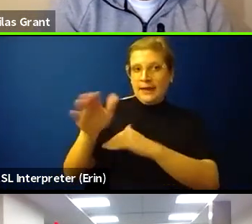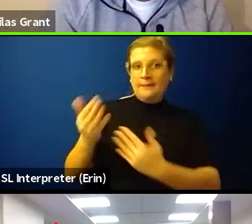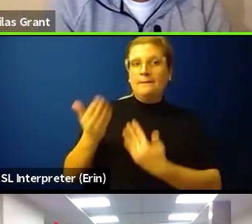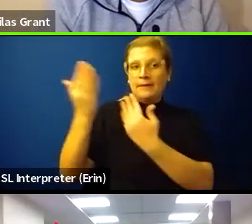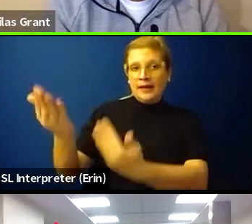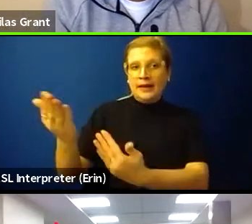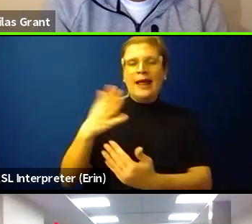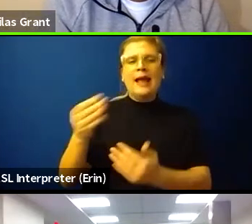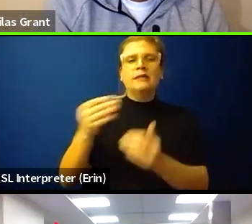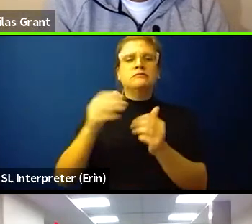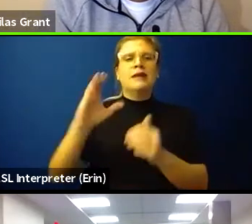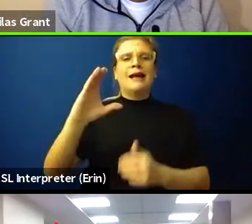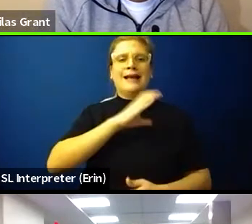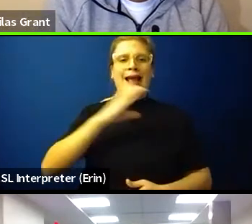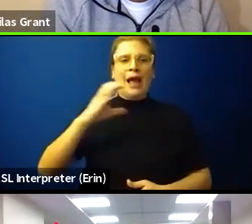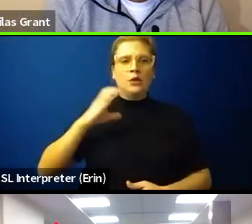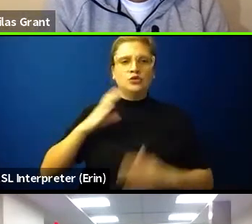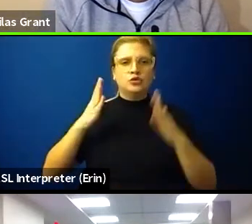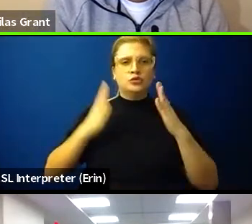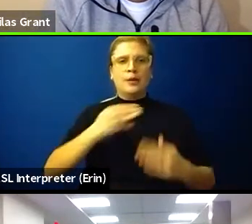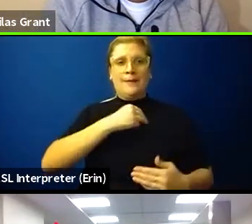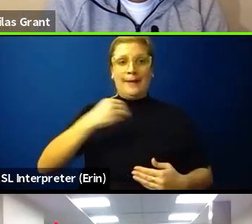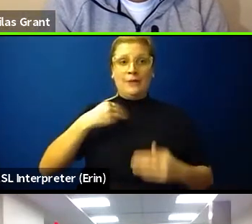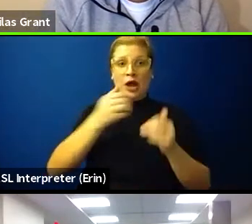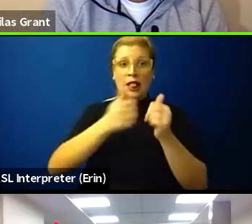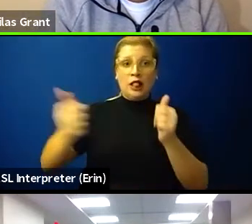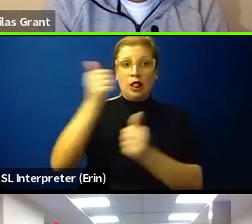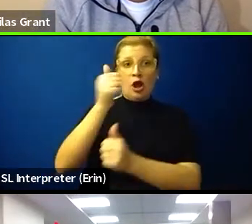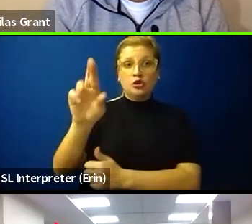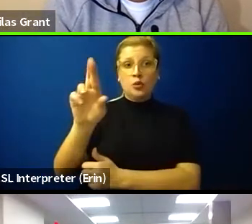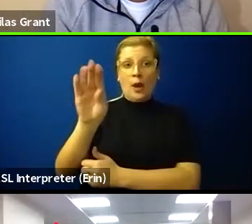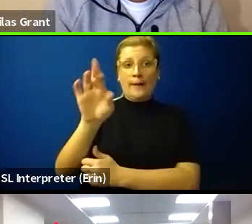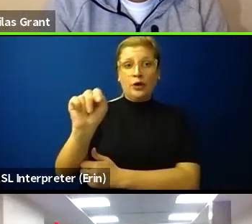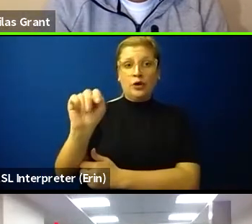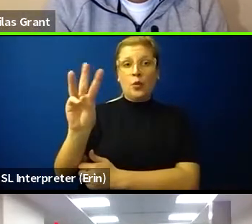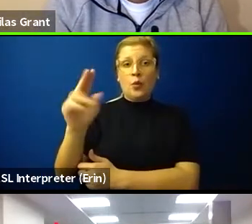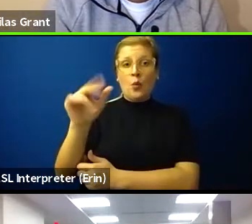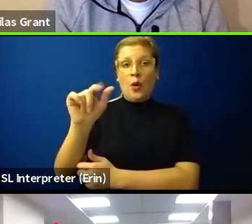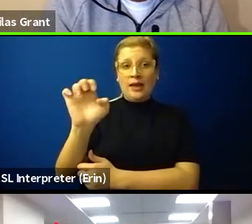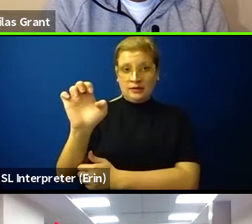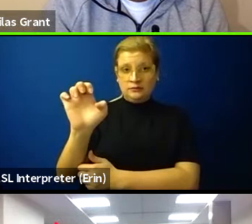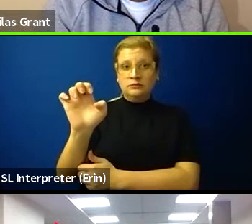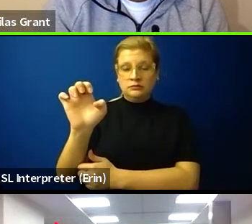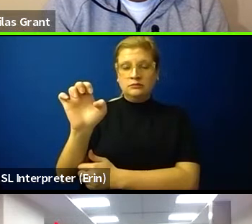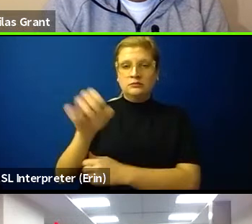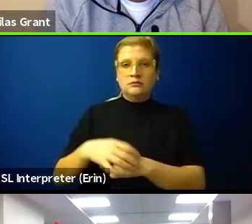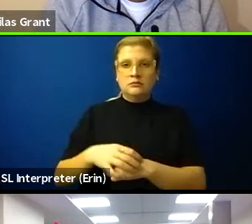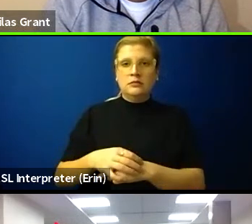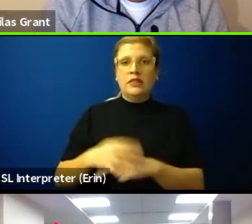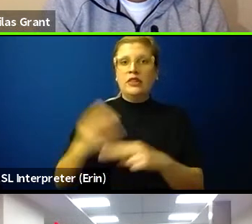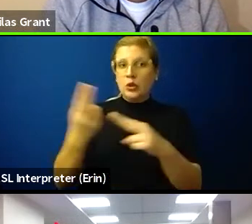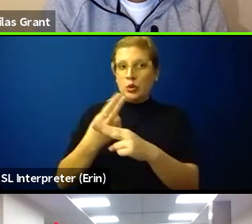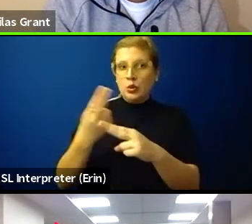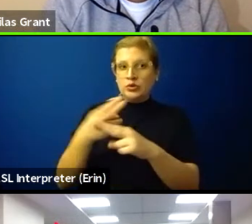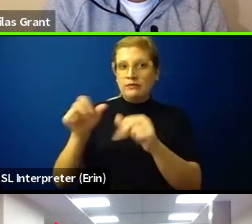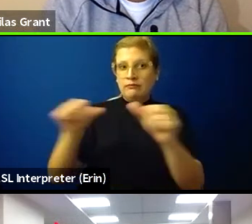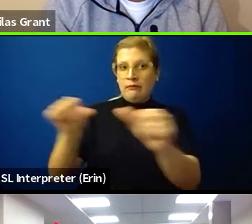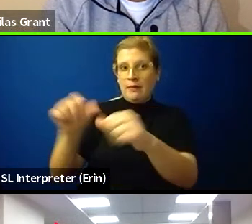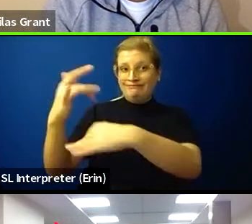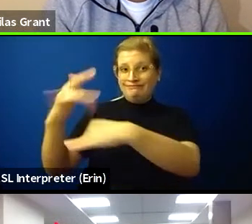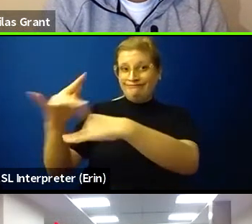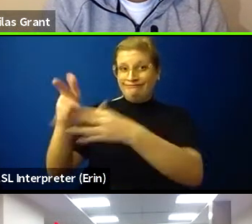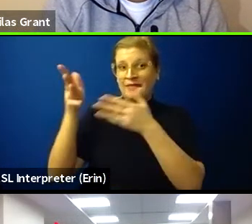Robert White, around public space opportunities for usage at Carmel. I talked to Tommy